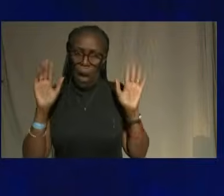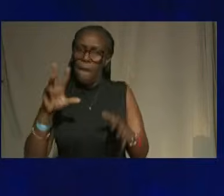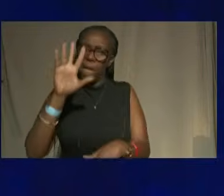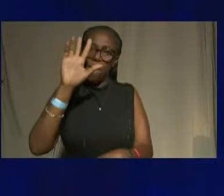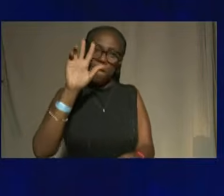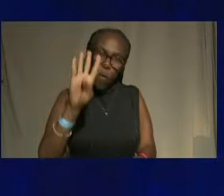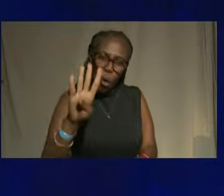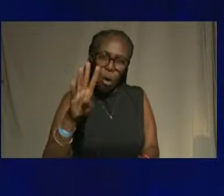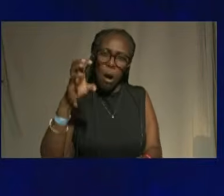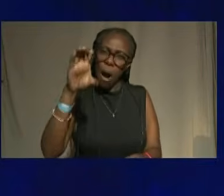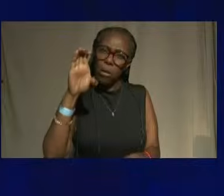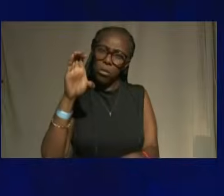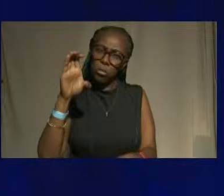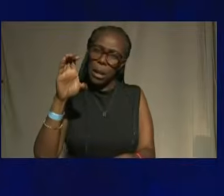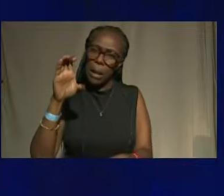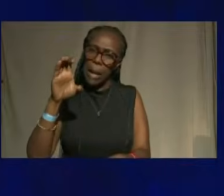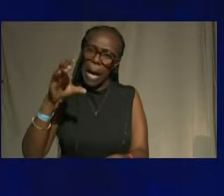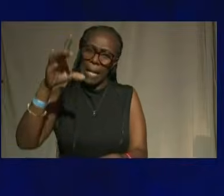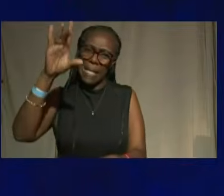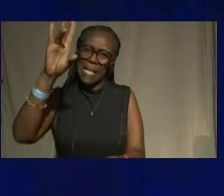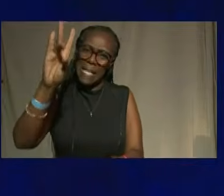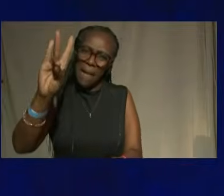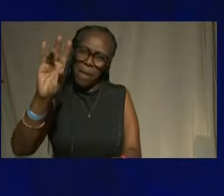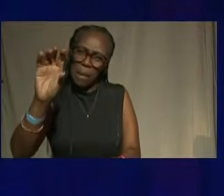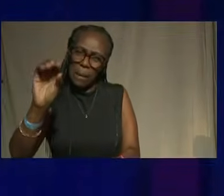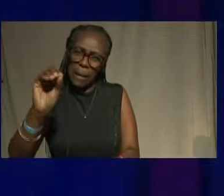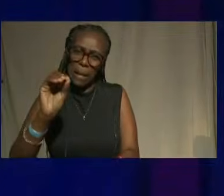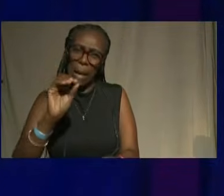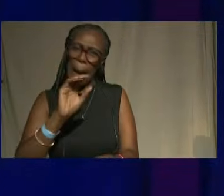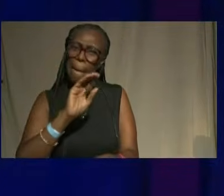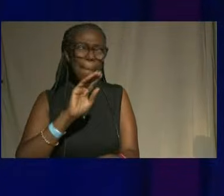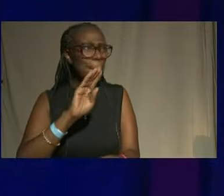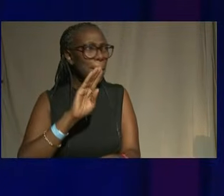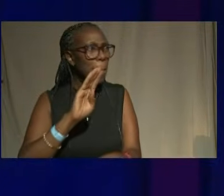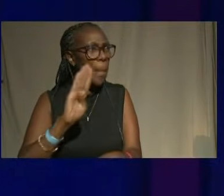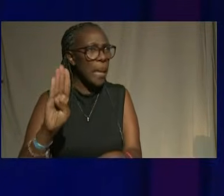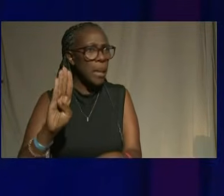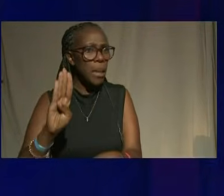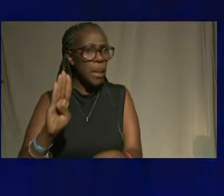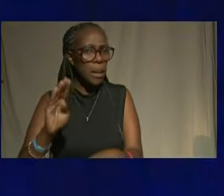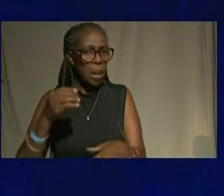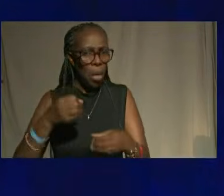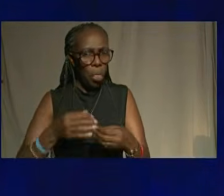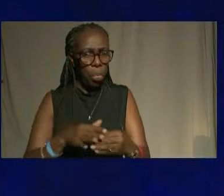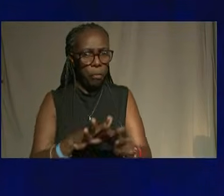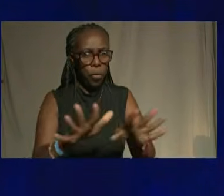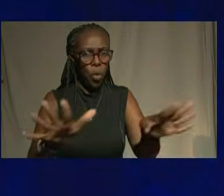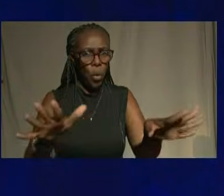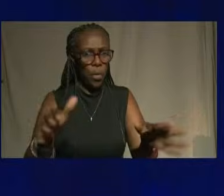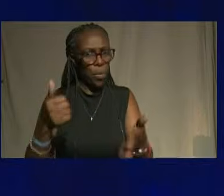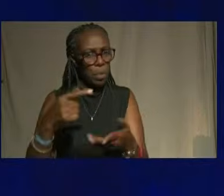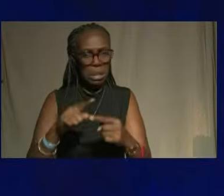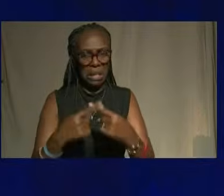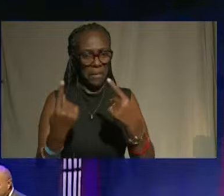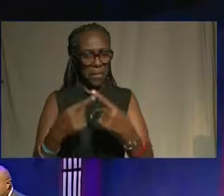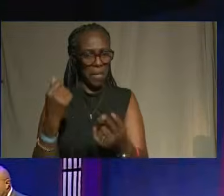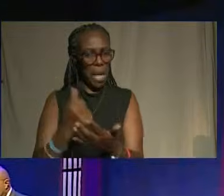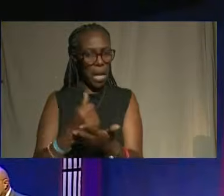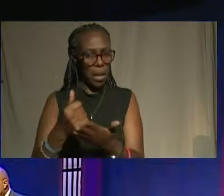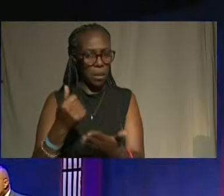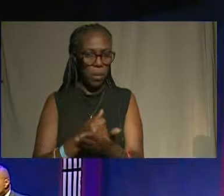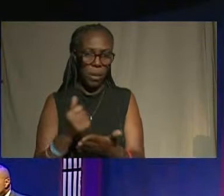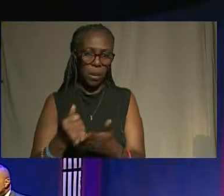billion flowing through multiple accounts. That's called layering. These were clear red flags. Thank you very much.